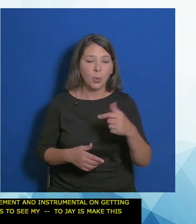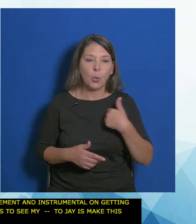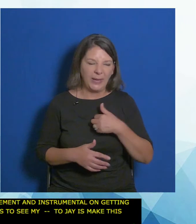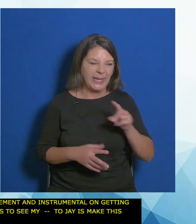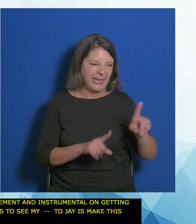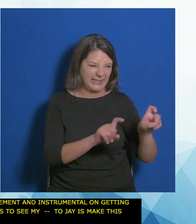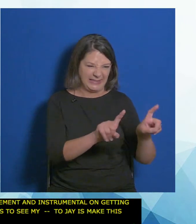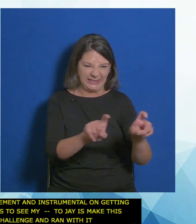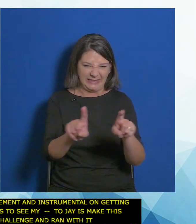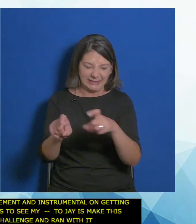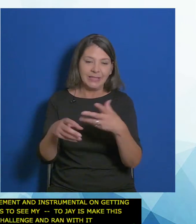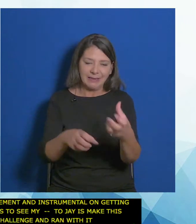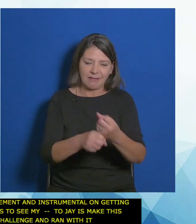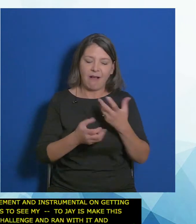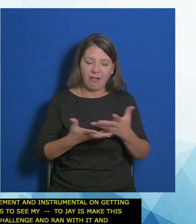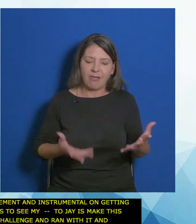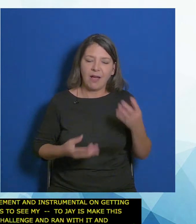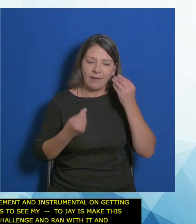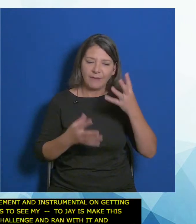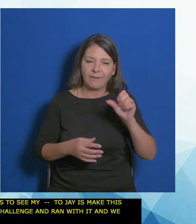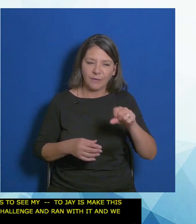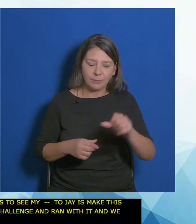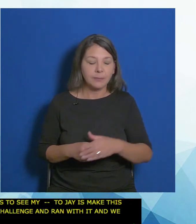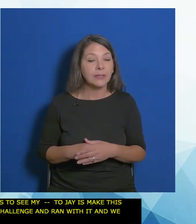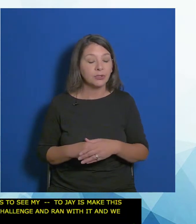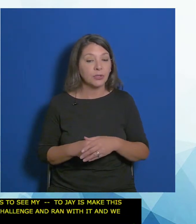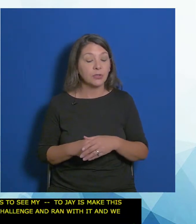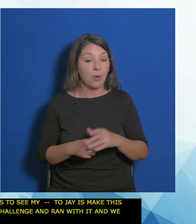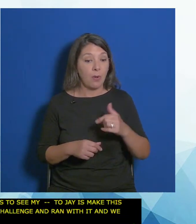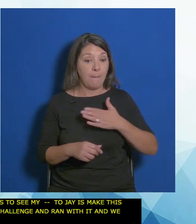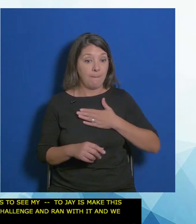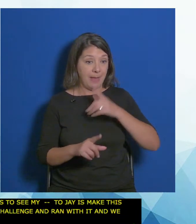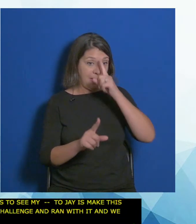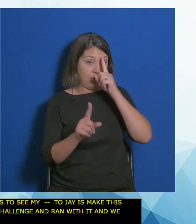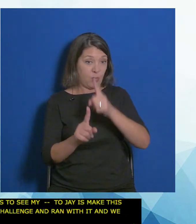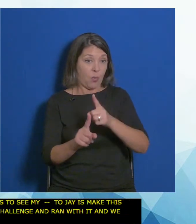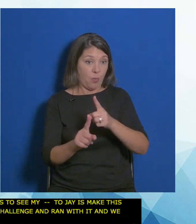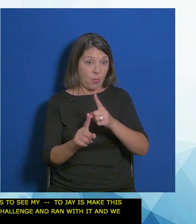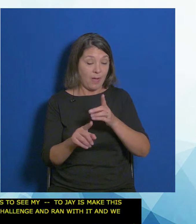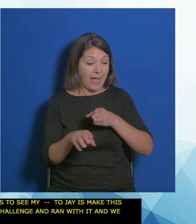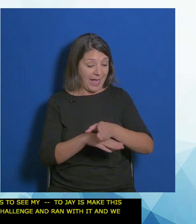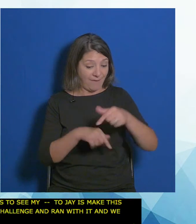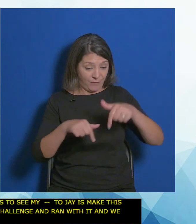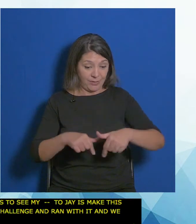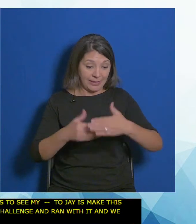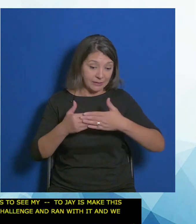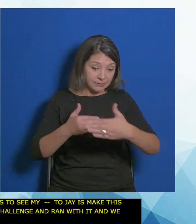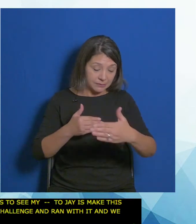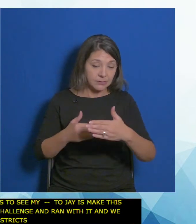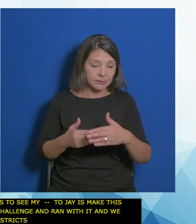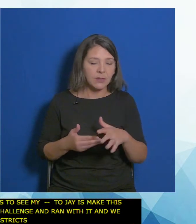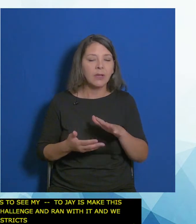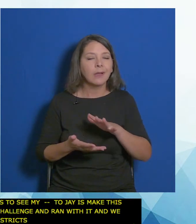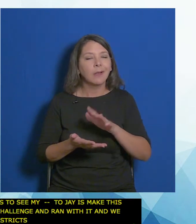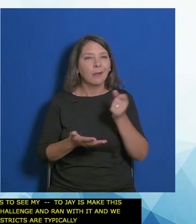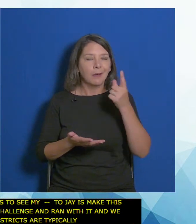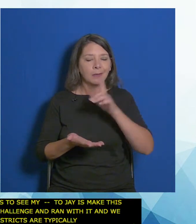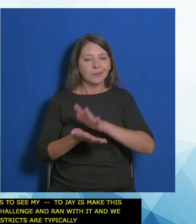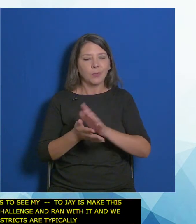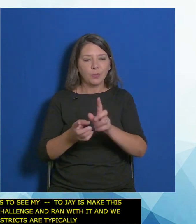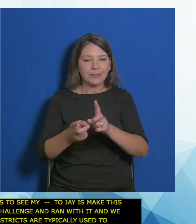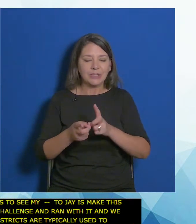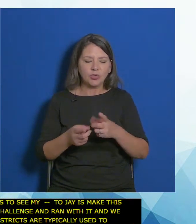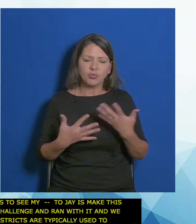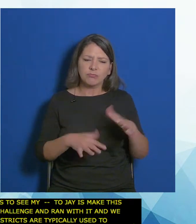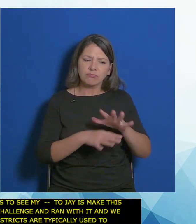The goal is, once we get past this, districts are typically used to sharing student